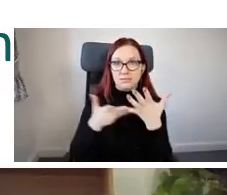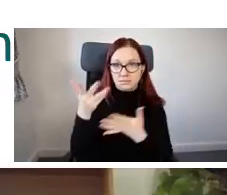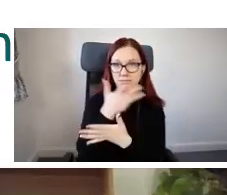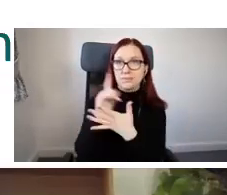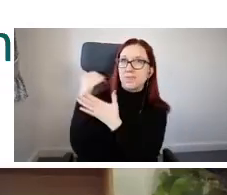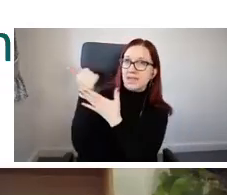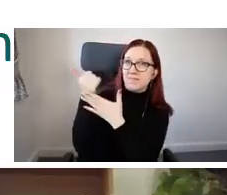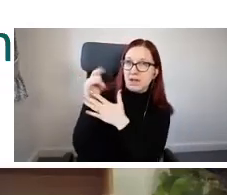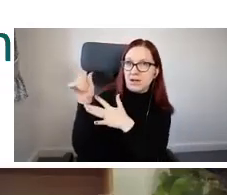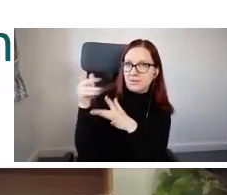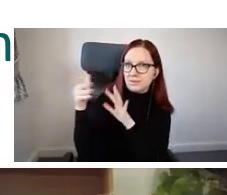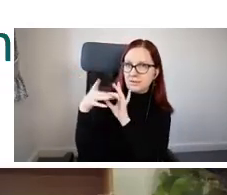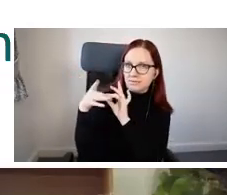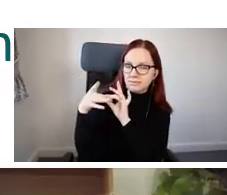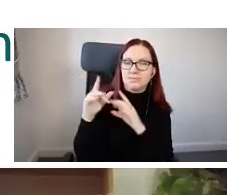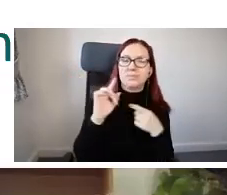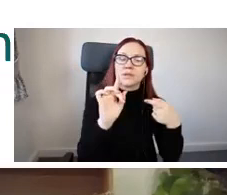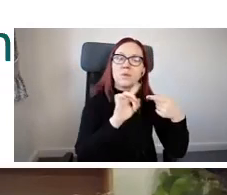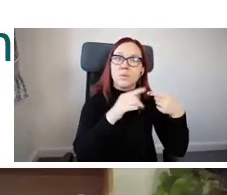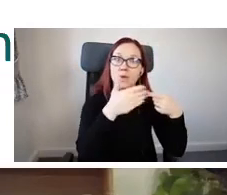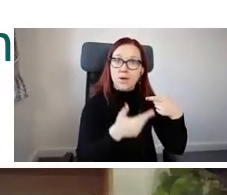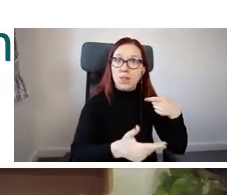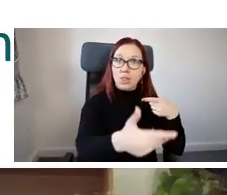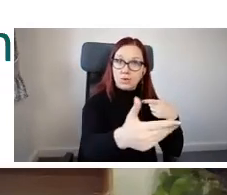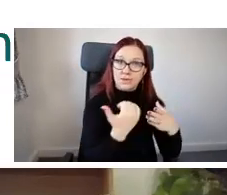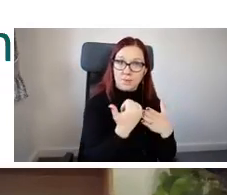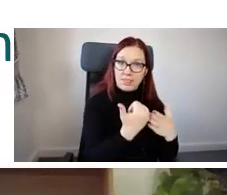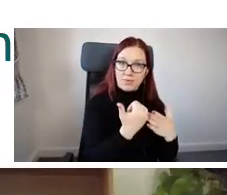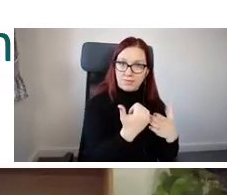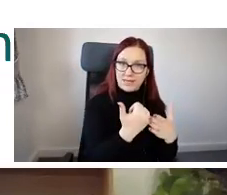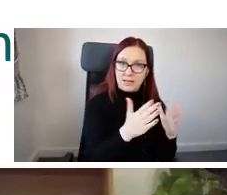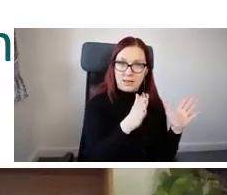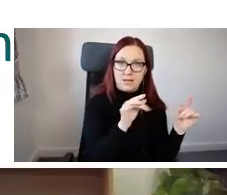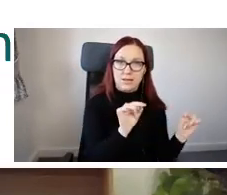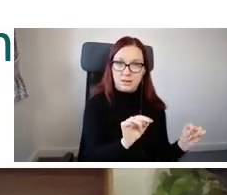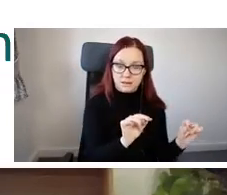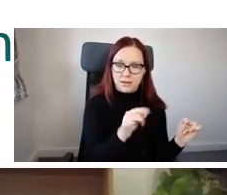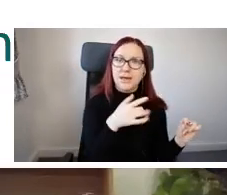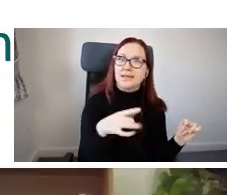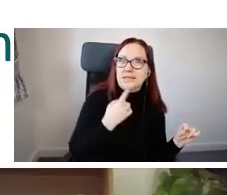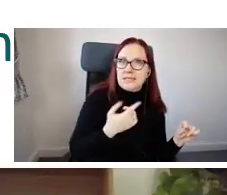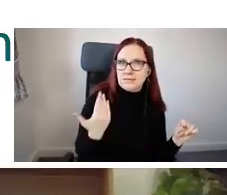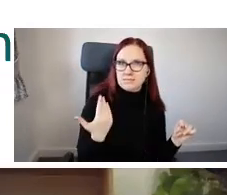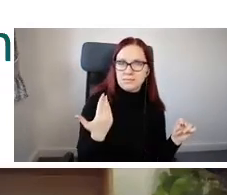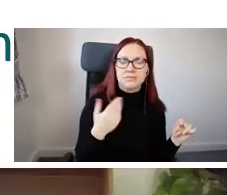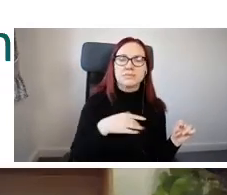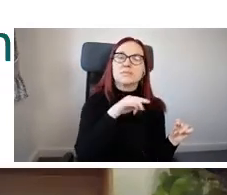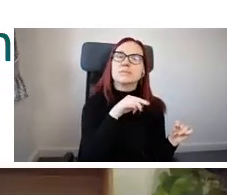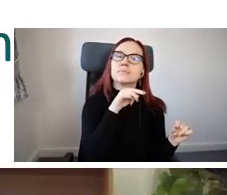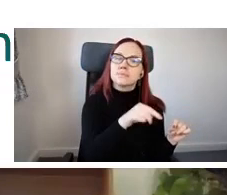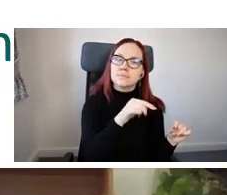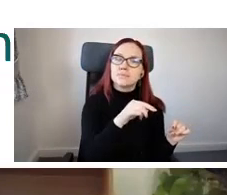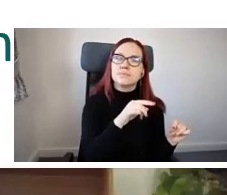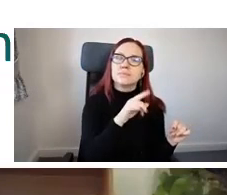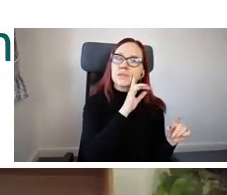to. So one was long-term therapy, and as I previously mentioned, it was determined that